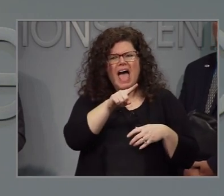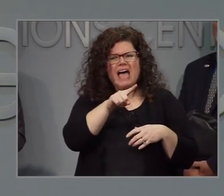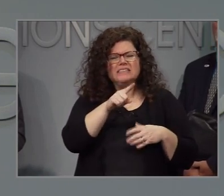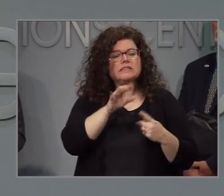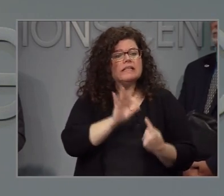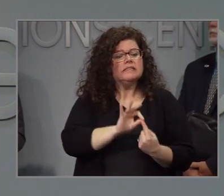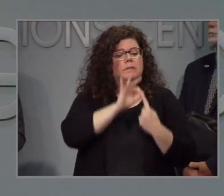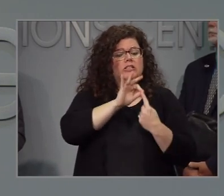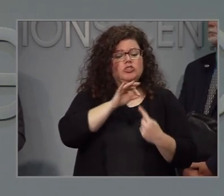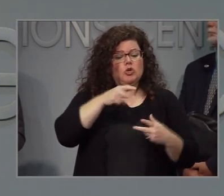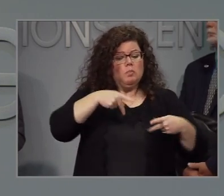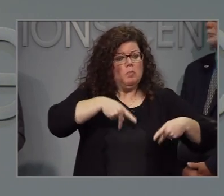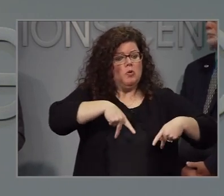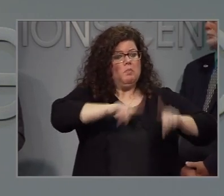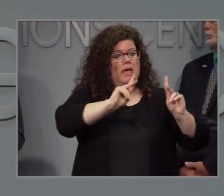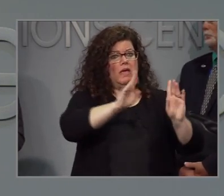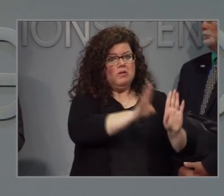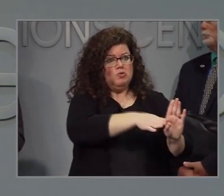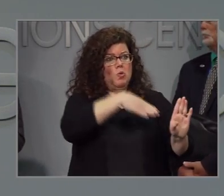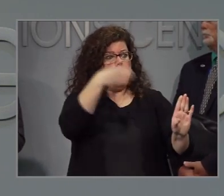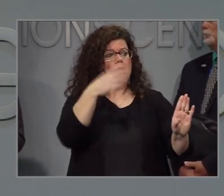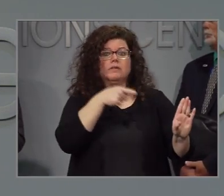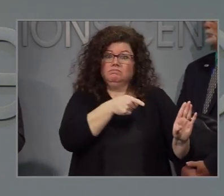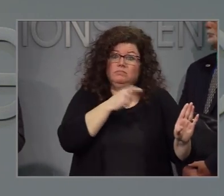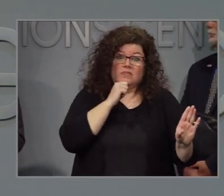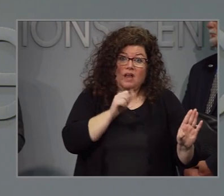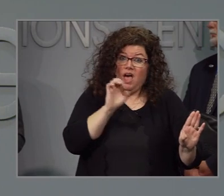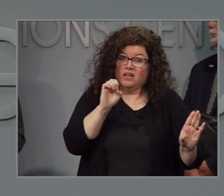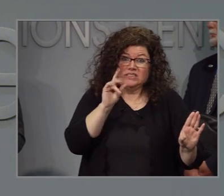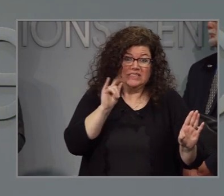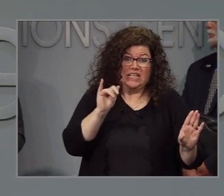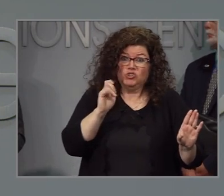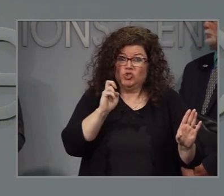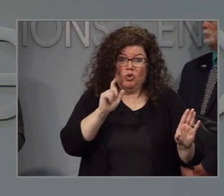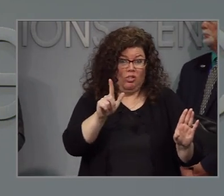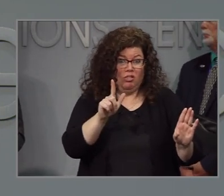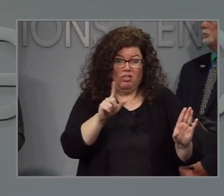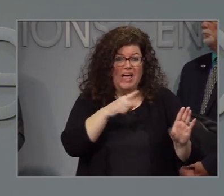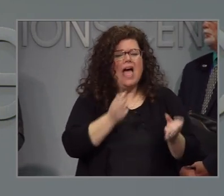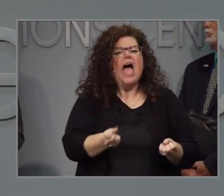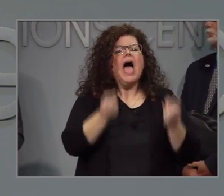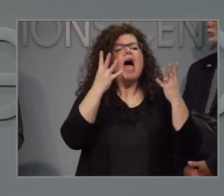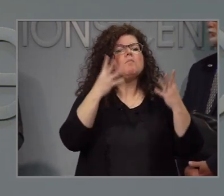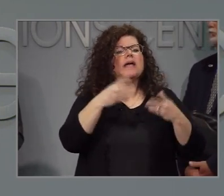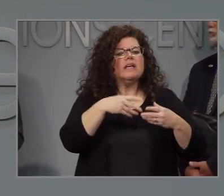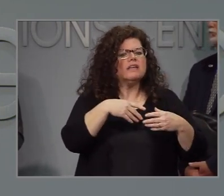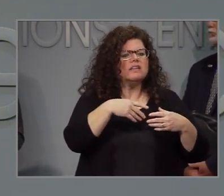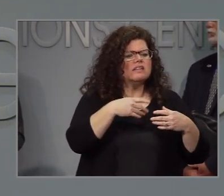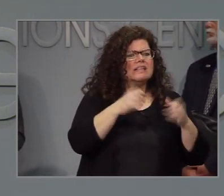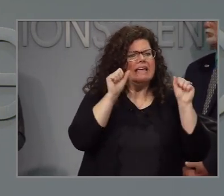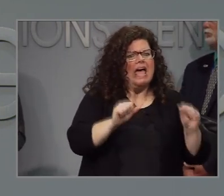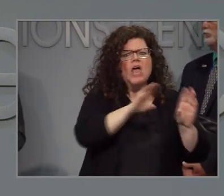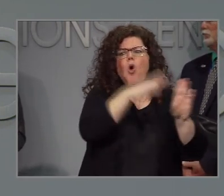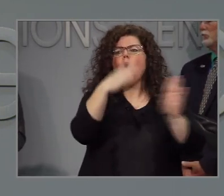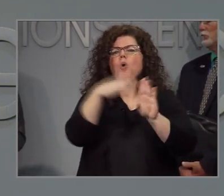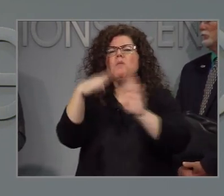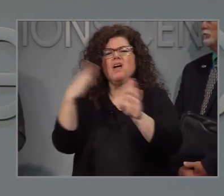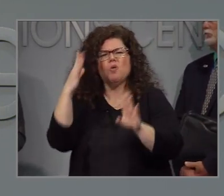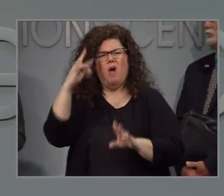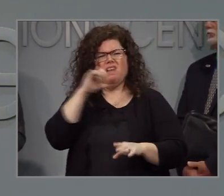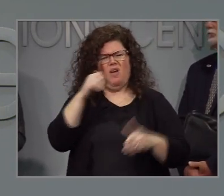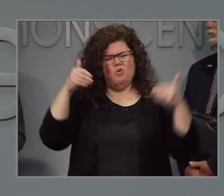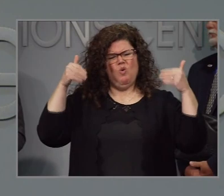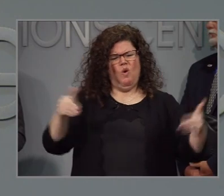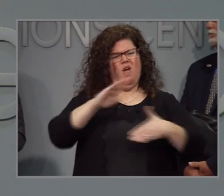special permits for non-essential businesses? How long have they been given out? And why not just tell other non-essential businesses that they